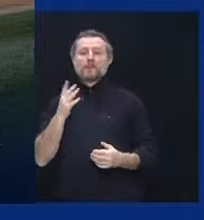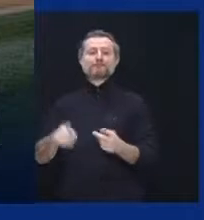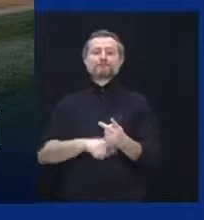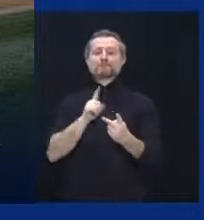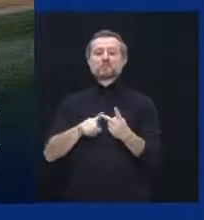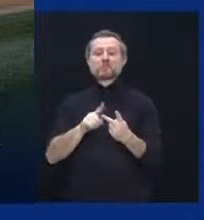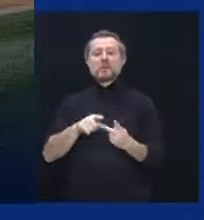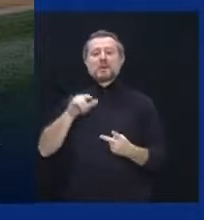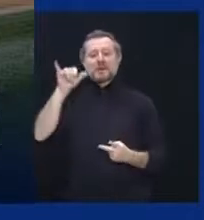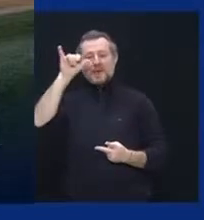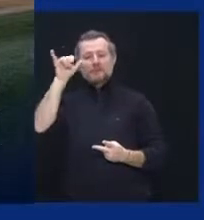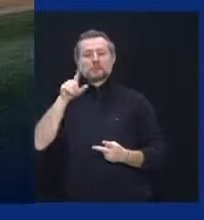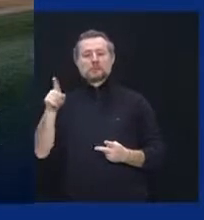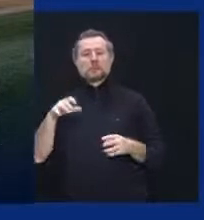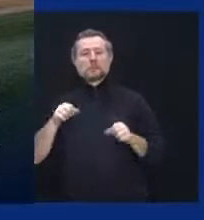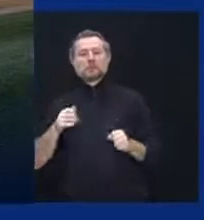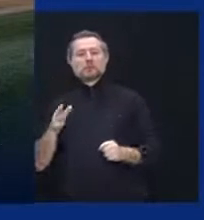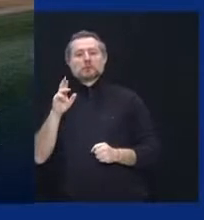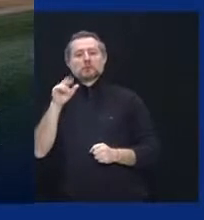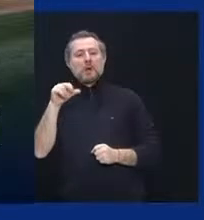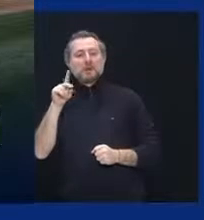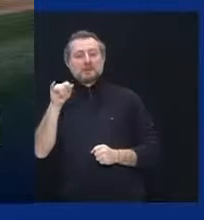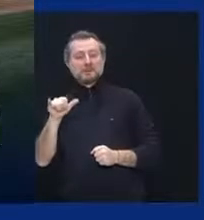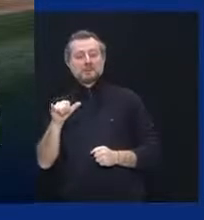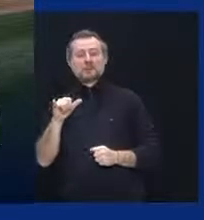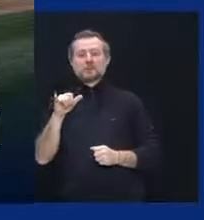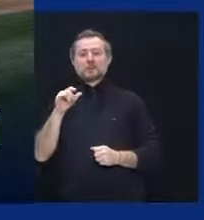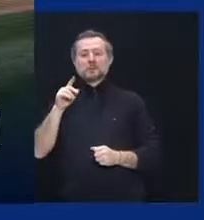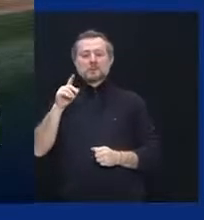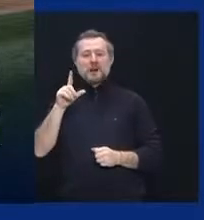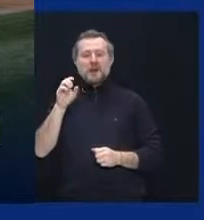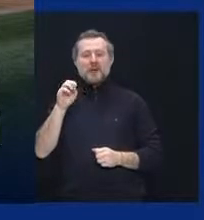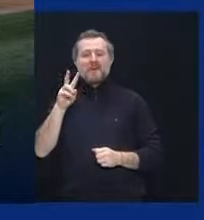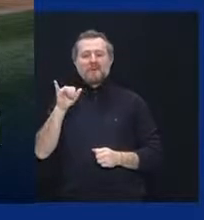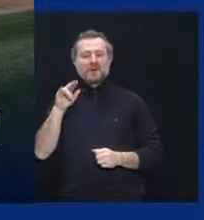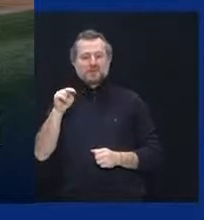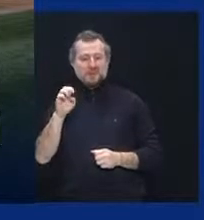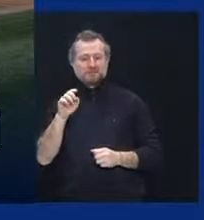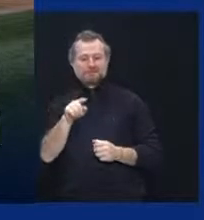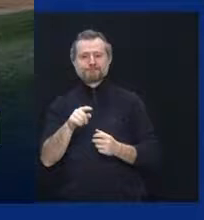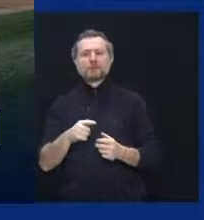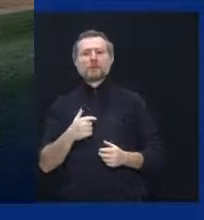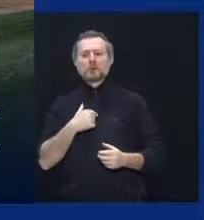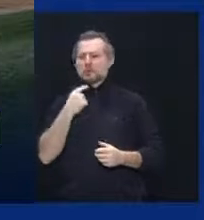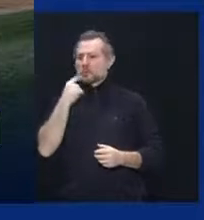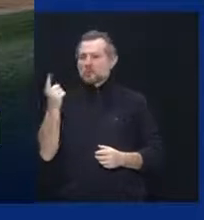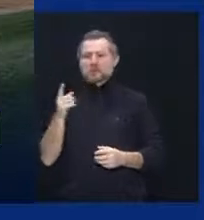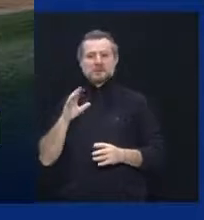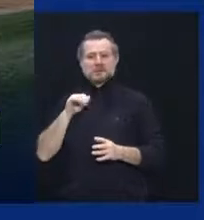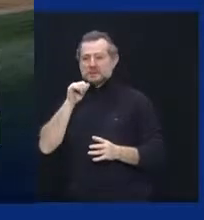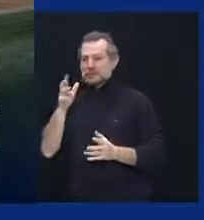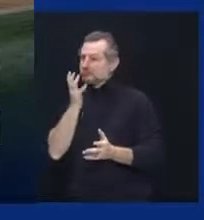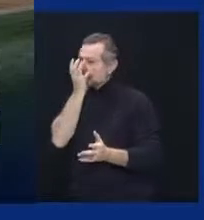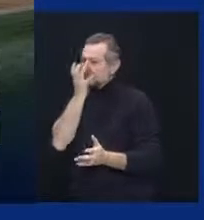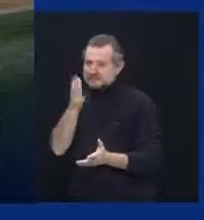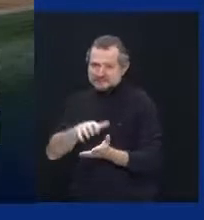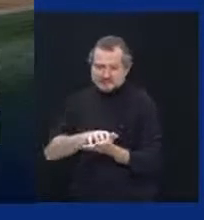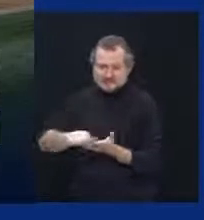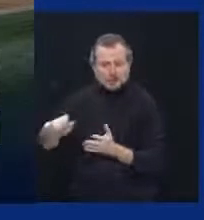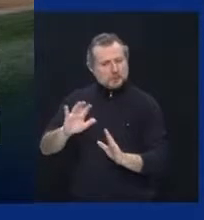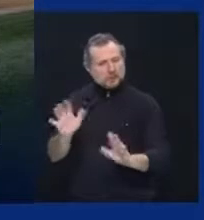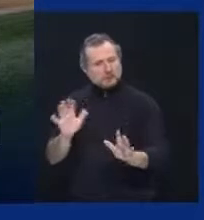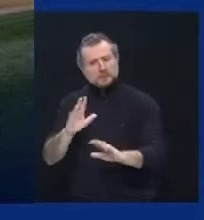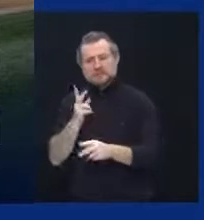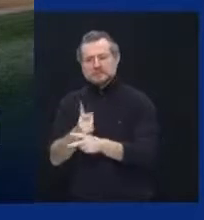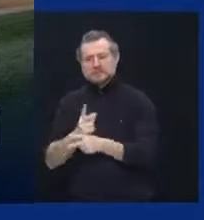Randy Levine. I told him that we would not disturb the grass. Please honor that commitment. Somos Community Care is